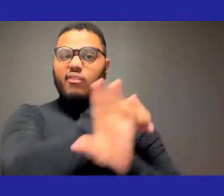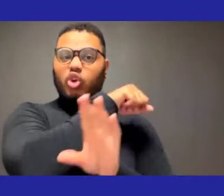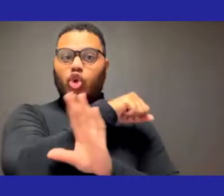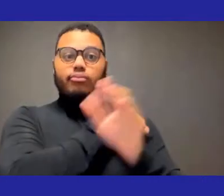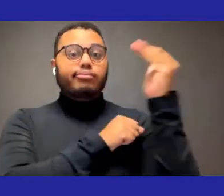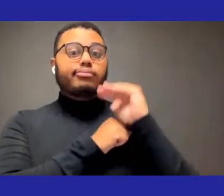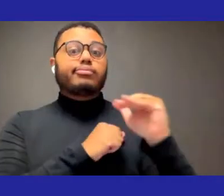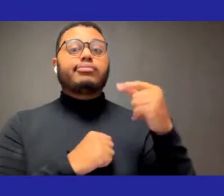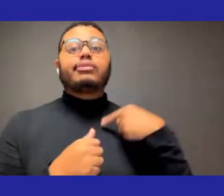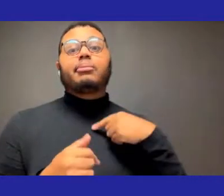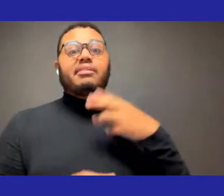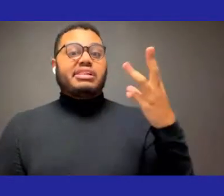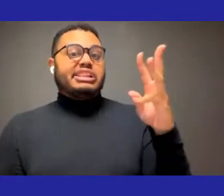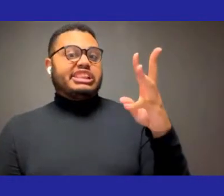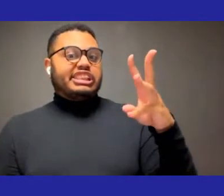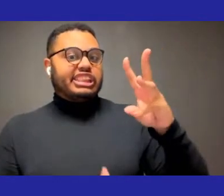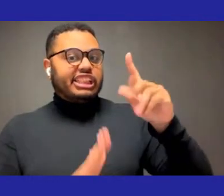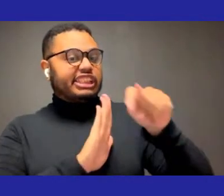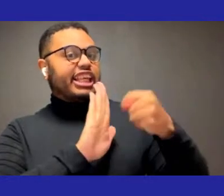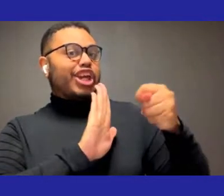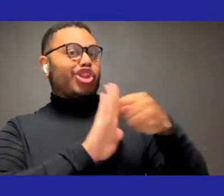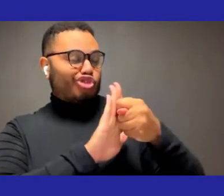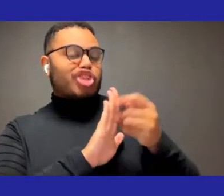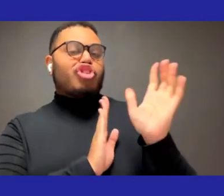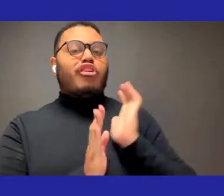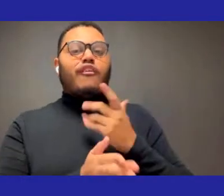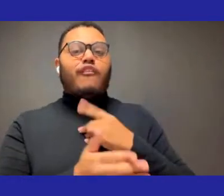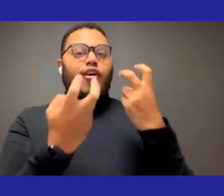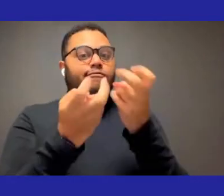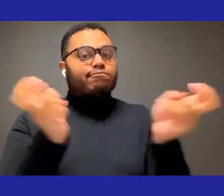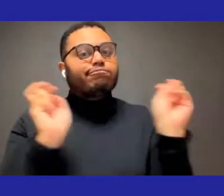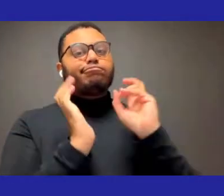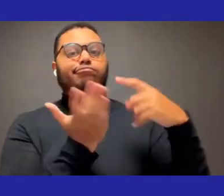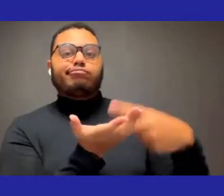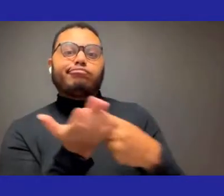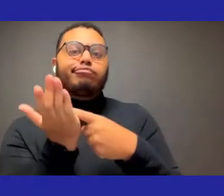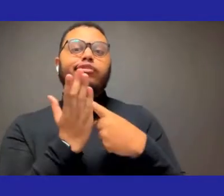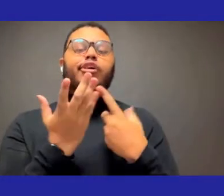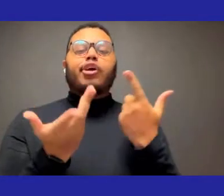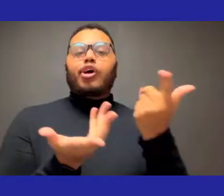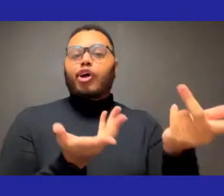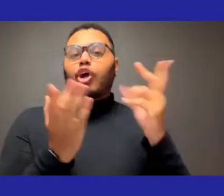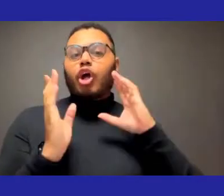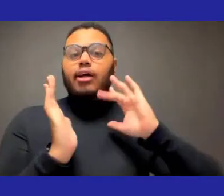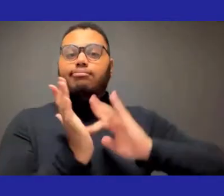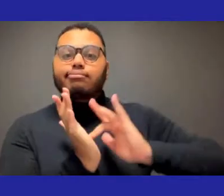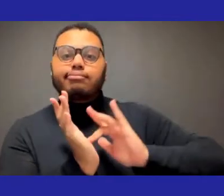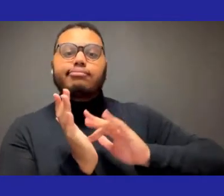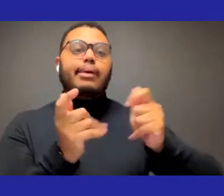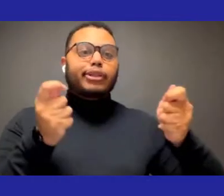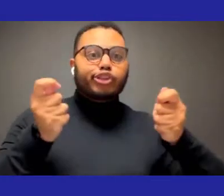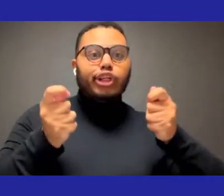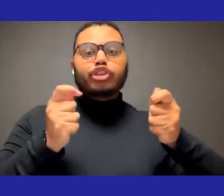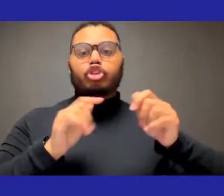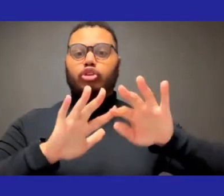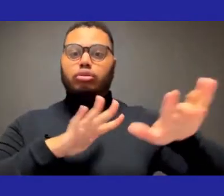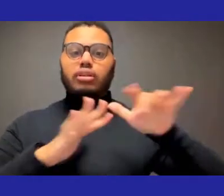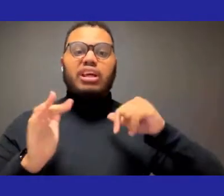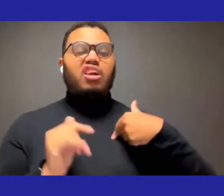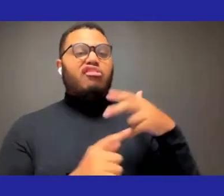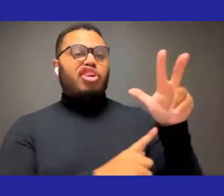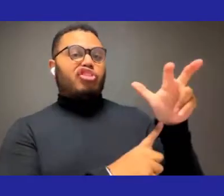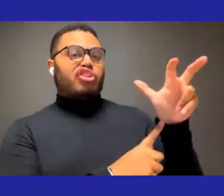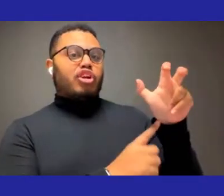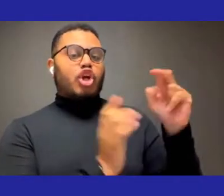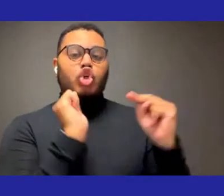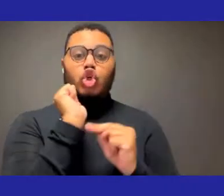16th iteration of our fireside chat focused on medication administration, where we've had over 300 nurses dial in just to